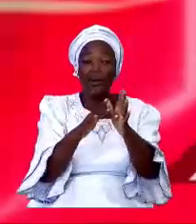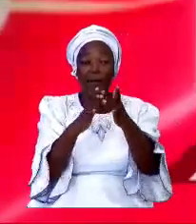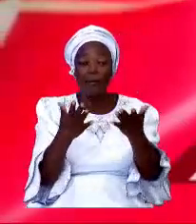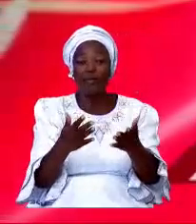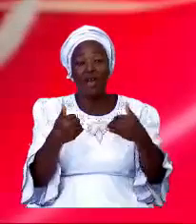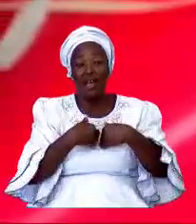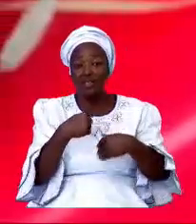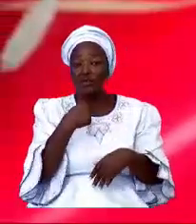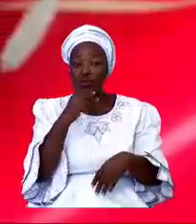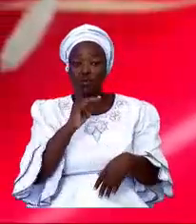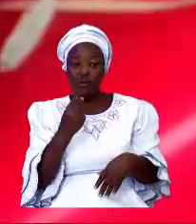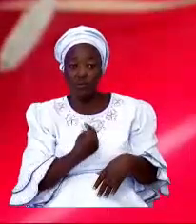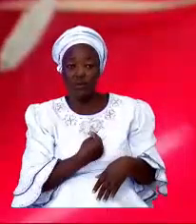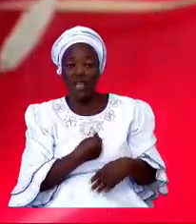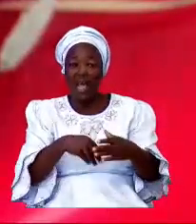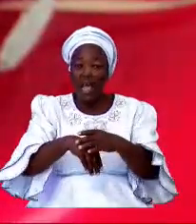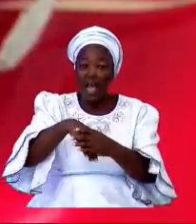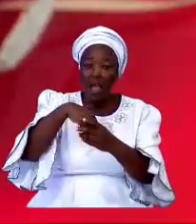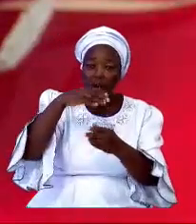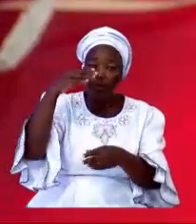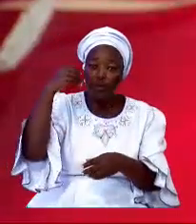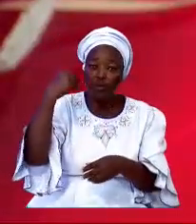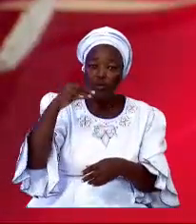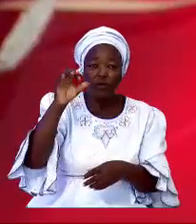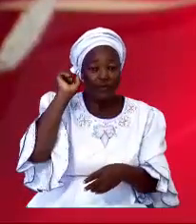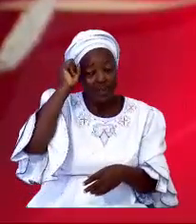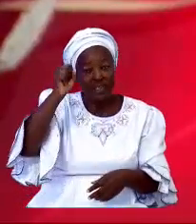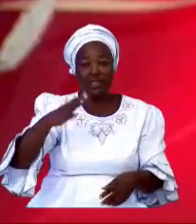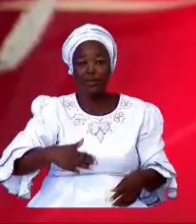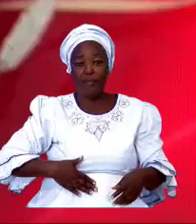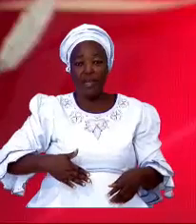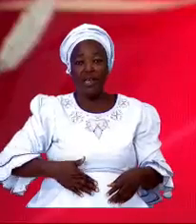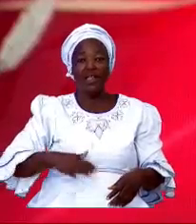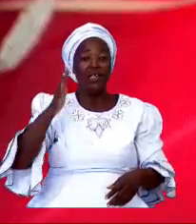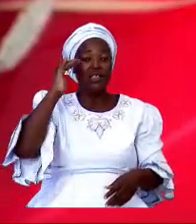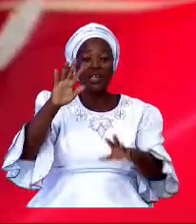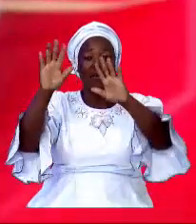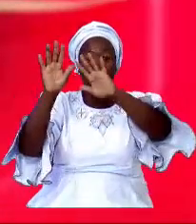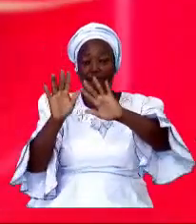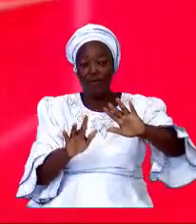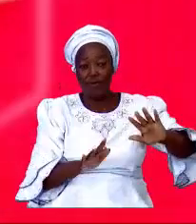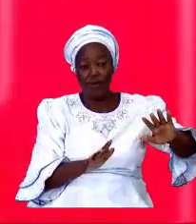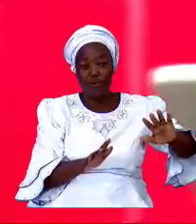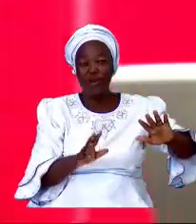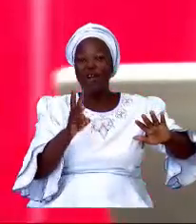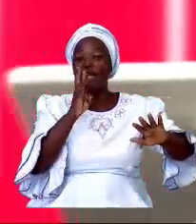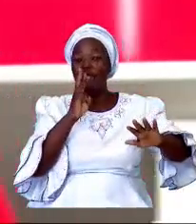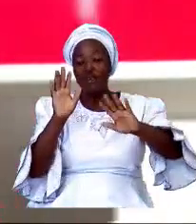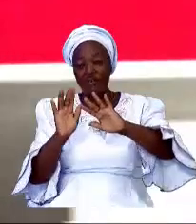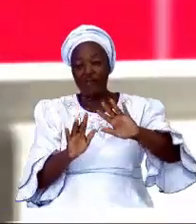me, as the scripture has said, out of his